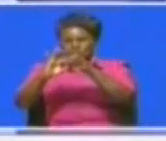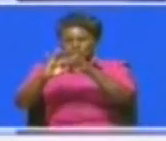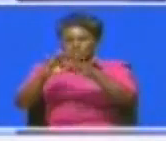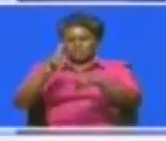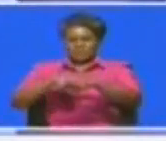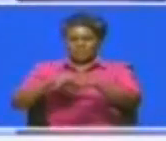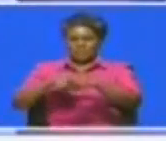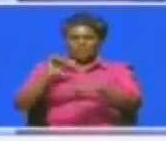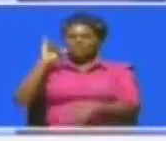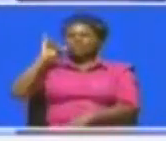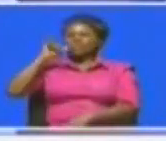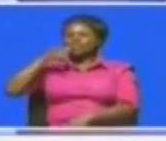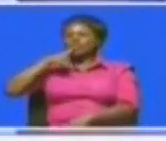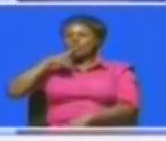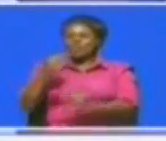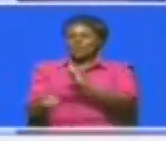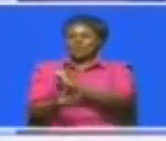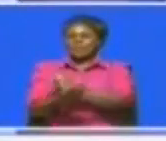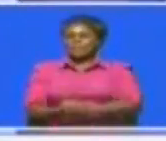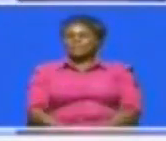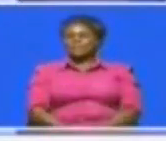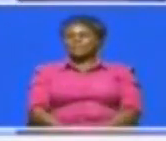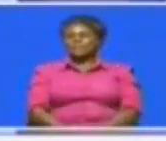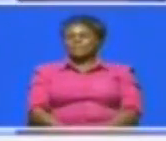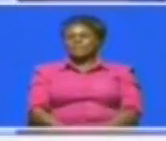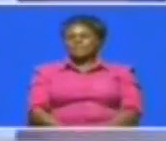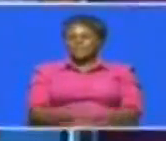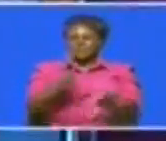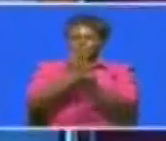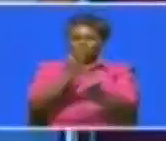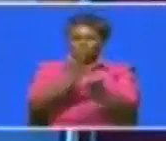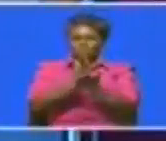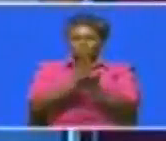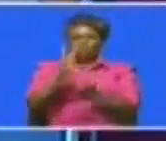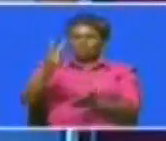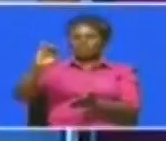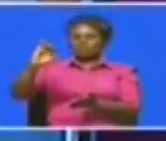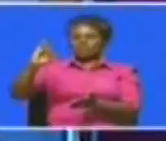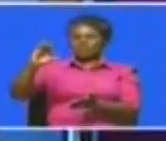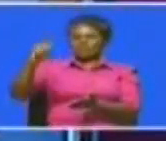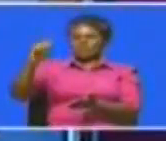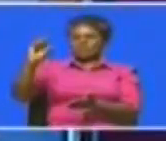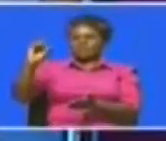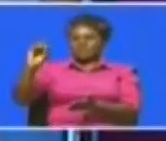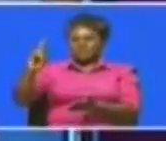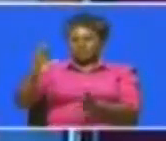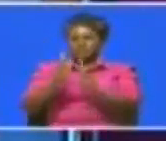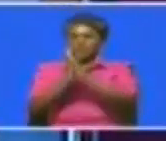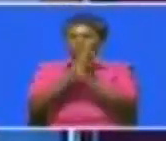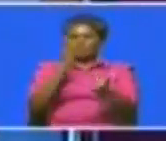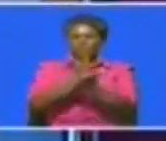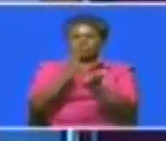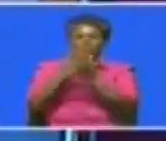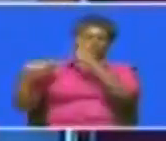take us through some of these moments. Well, thank you very much, Joy. Indeed, Victor's story is one of a true reflection of the